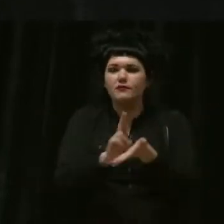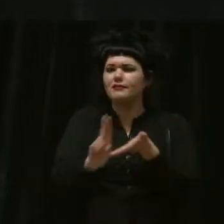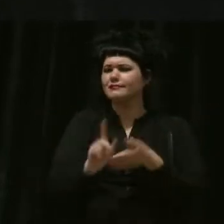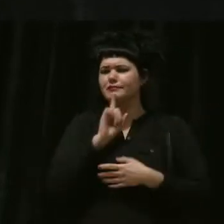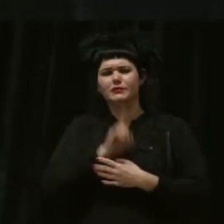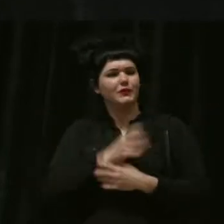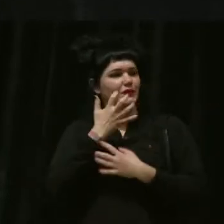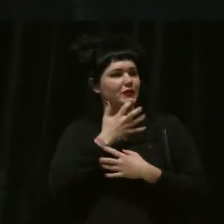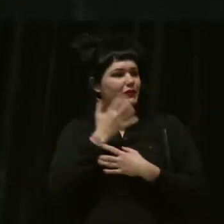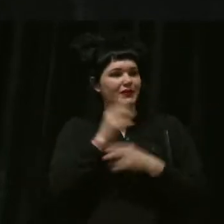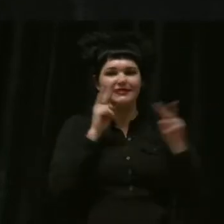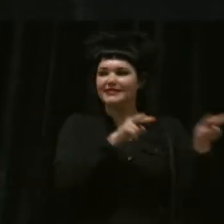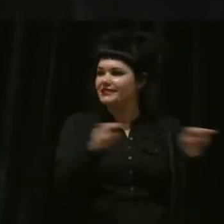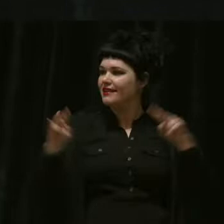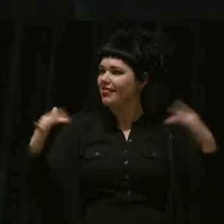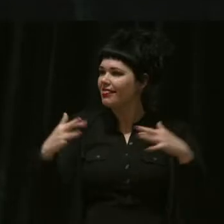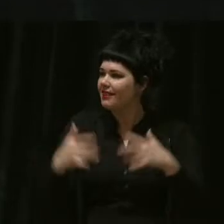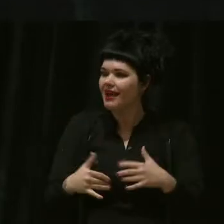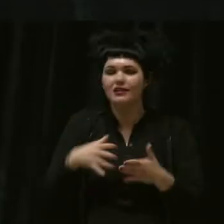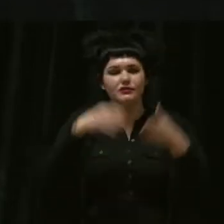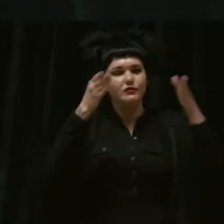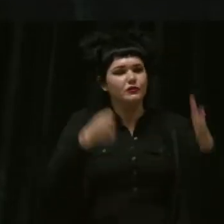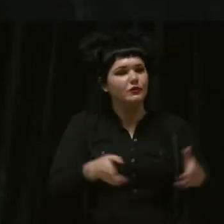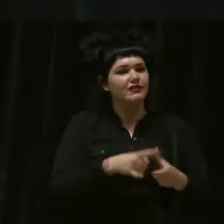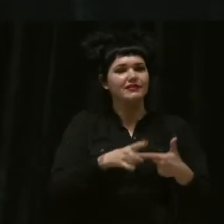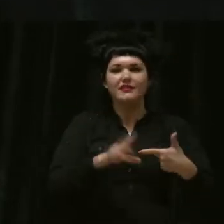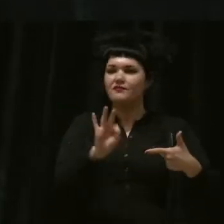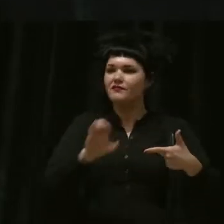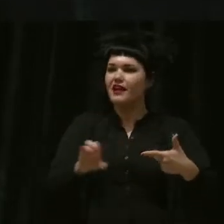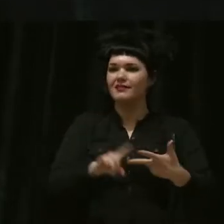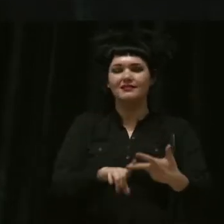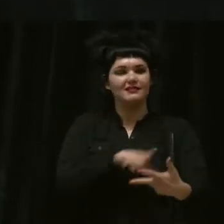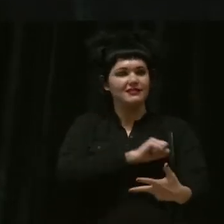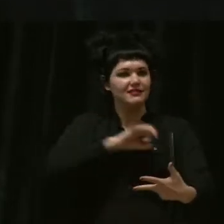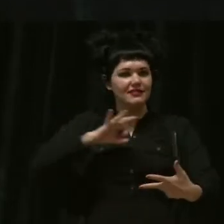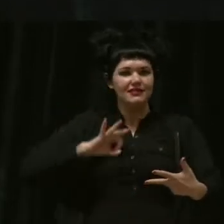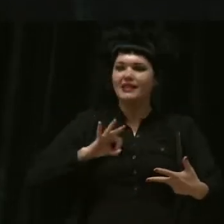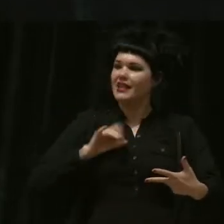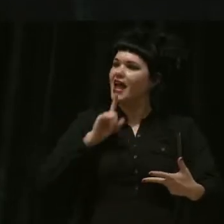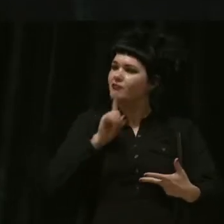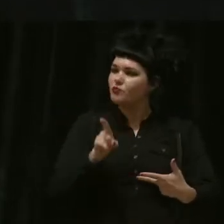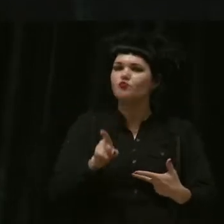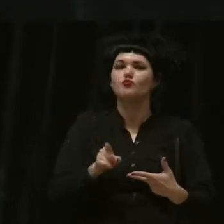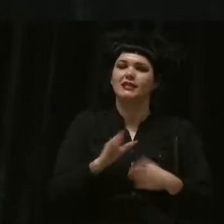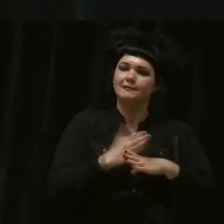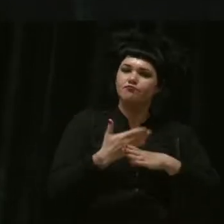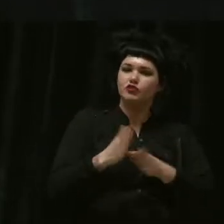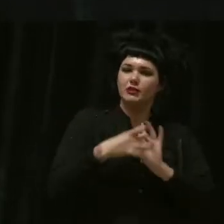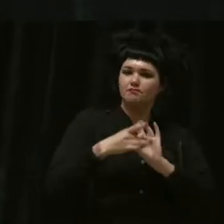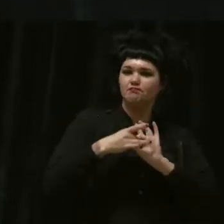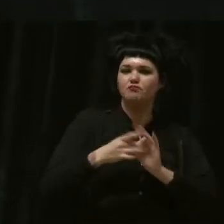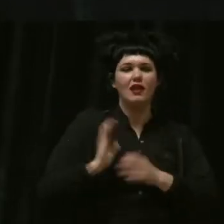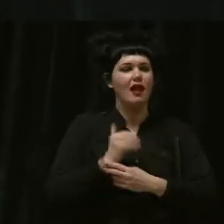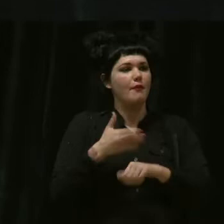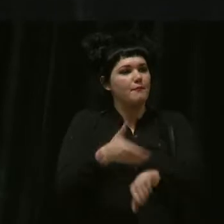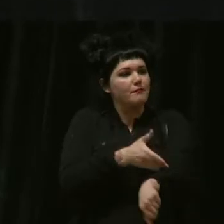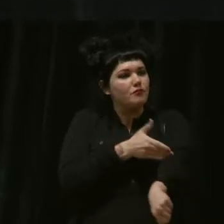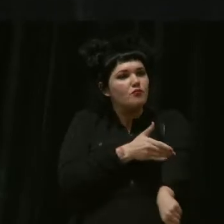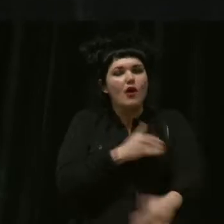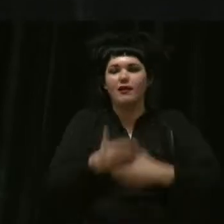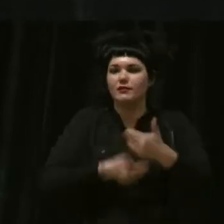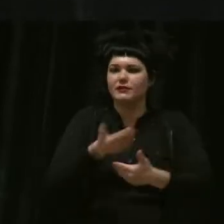see so many of you out today, students, faculty, and staff, to share in much of the progress that we've been able to make and to